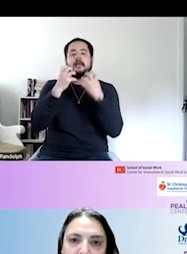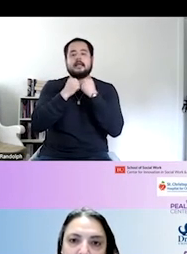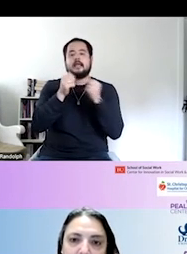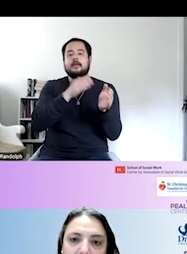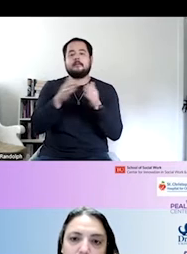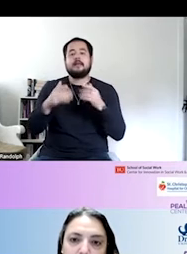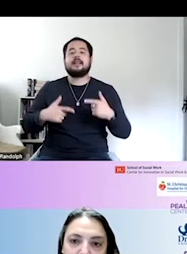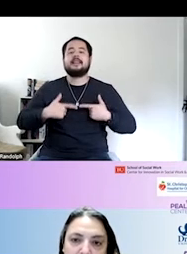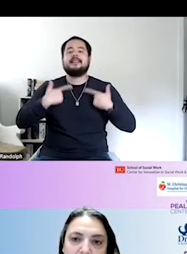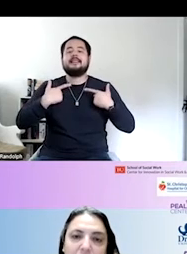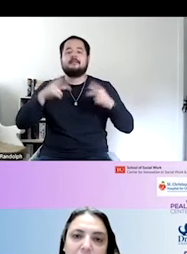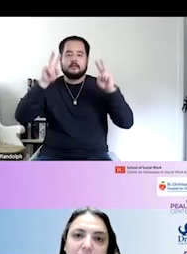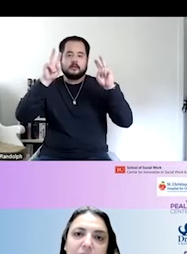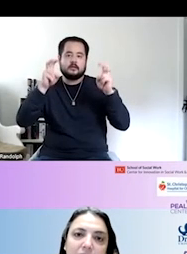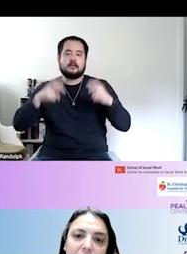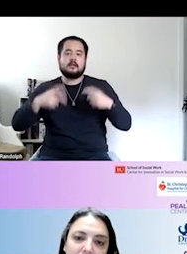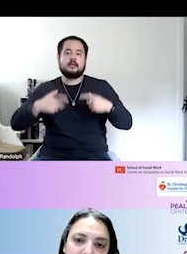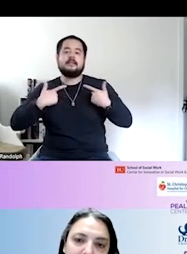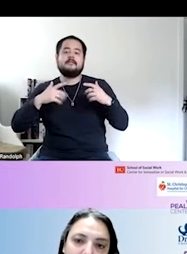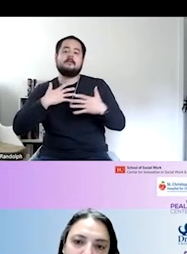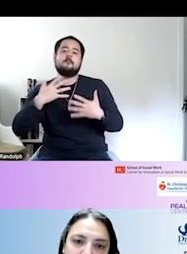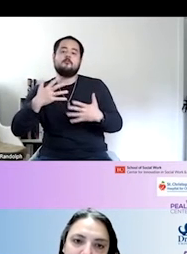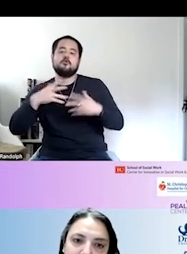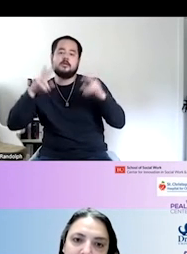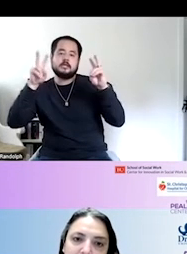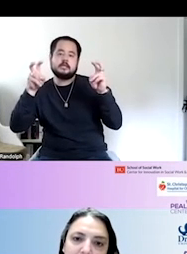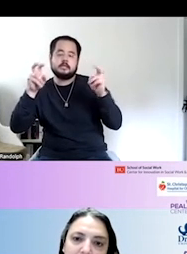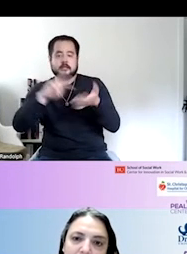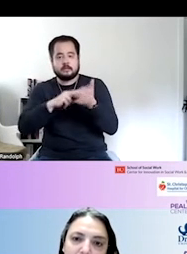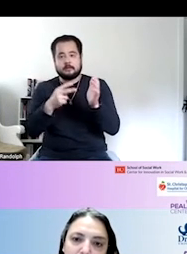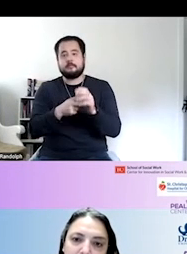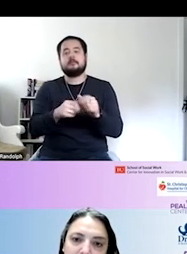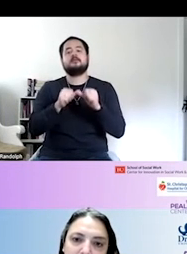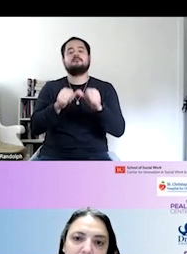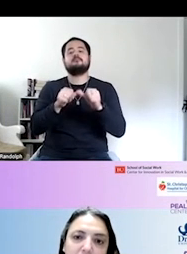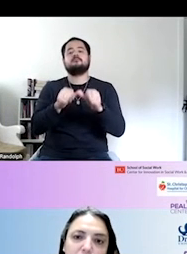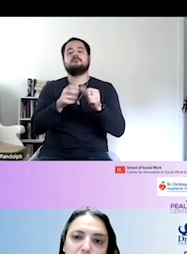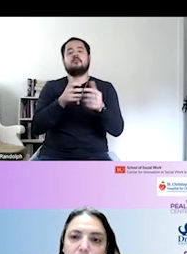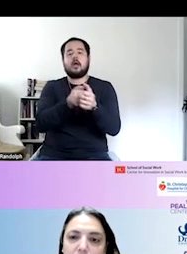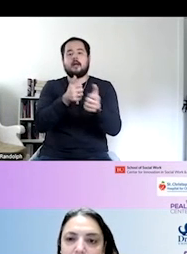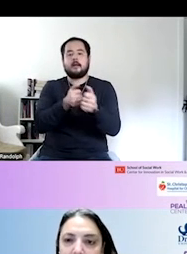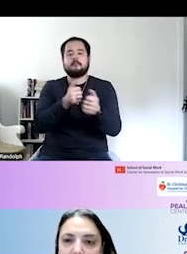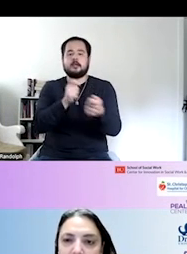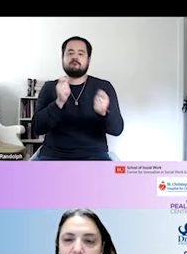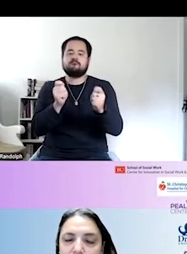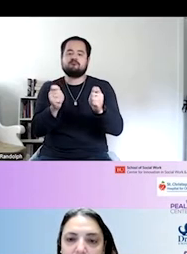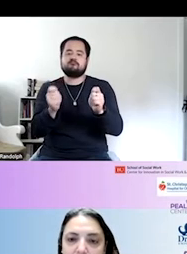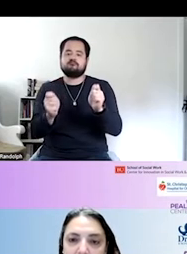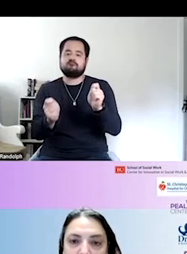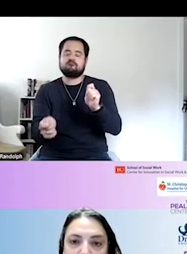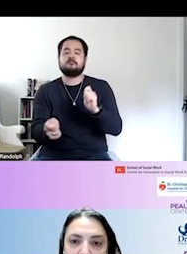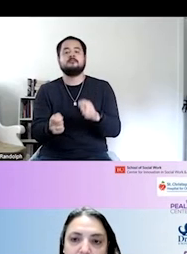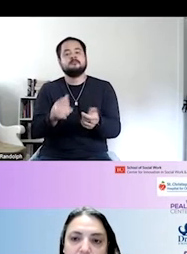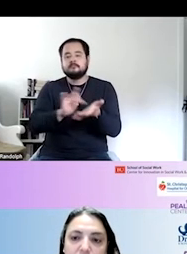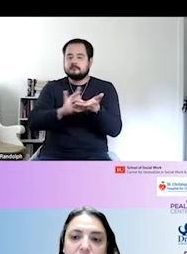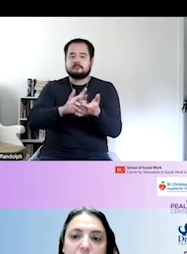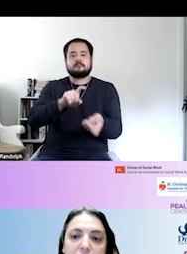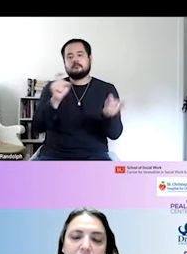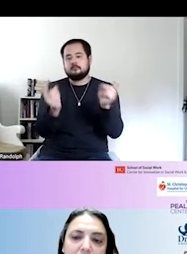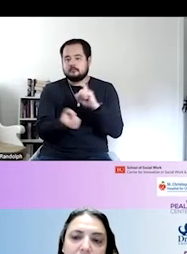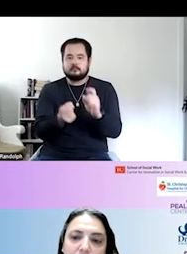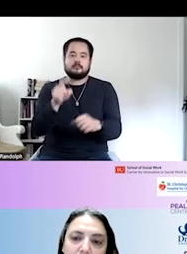it's really kind of moving, and it needs to be updated. And that care planning, medications change, needs